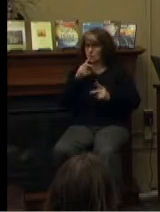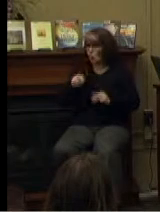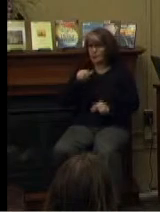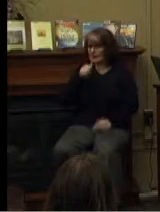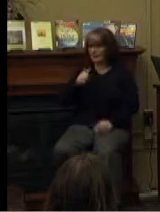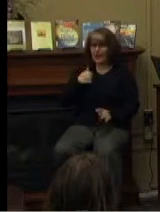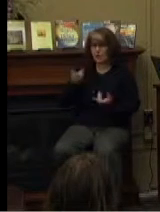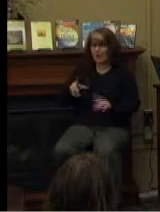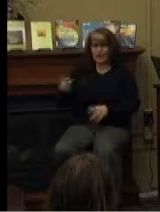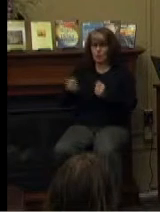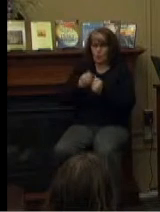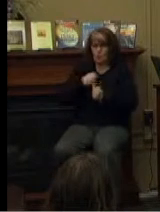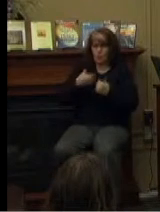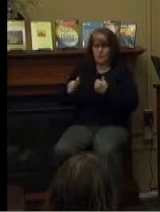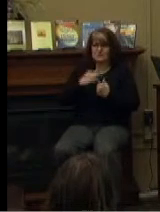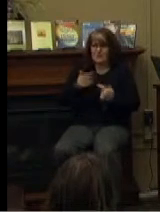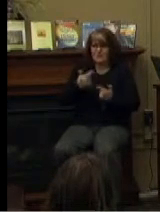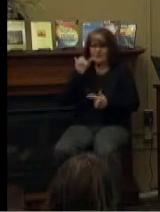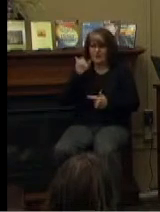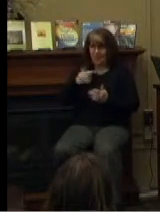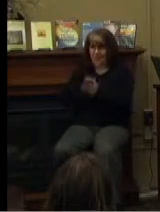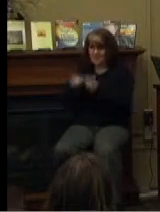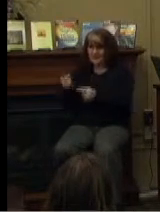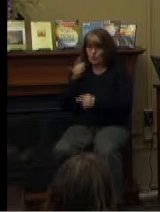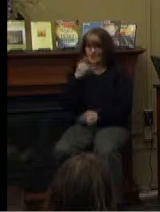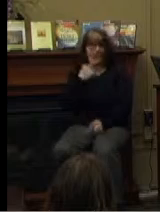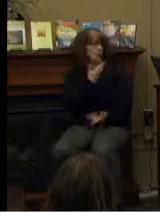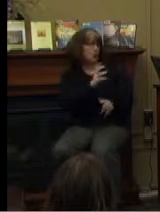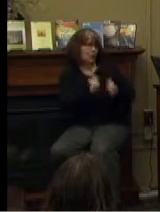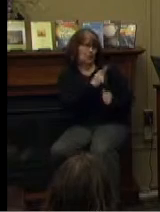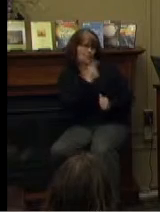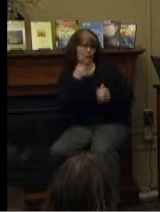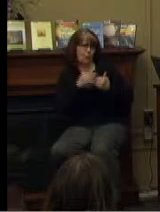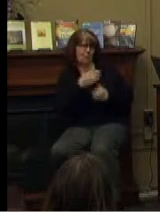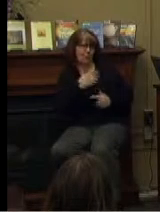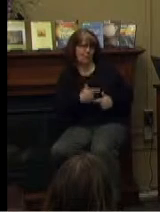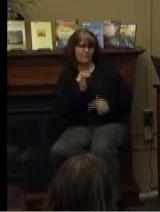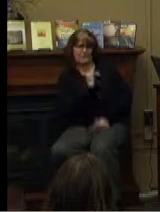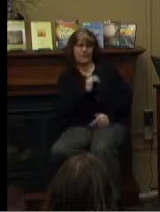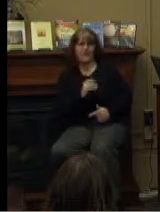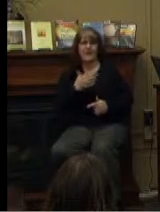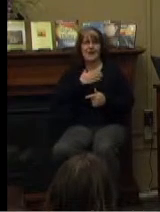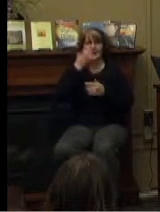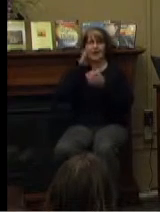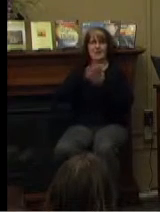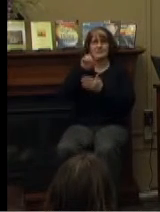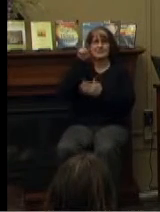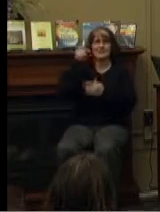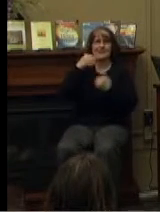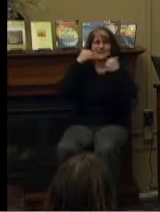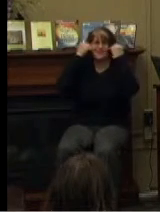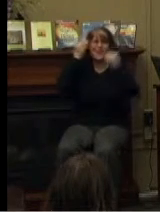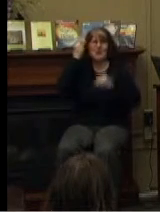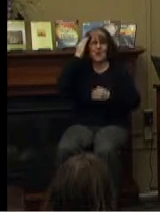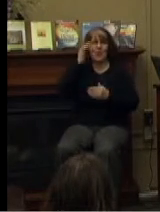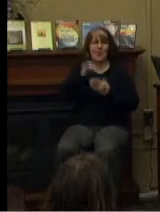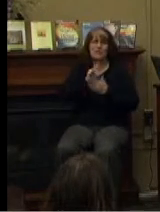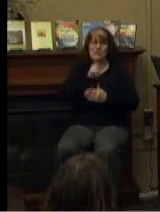And if I ask him, he will say, I don't want to be with you for the rest of my life. And my husband is in the back, he's smiling, because he knows that's